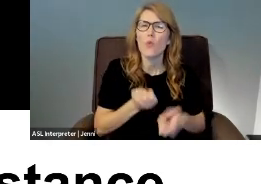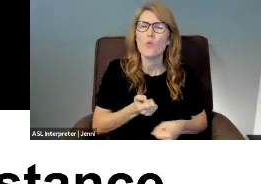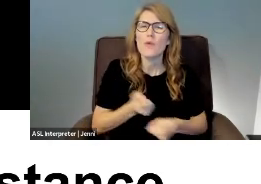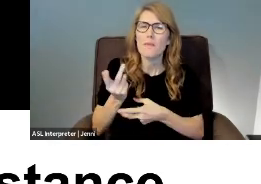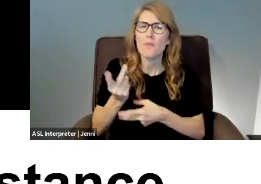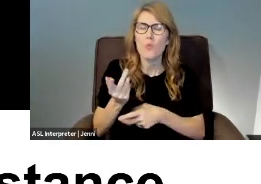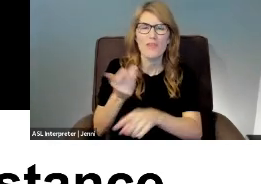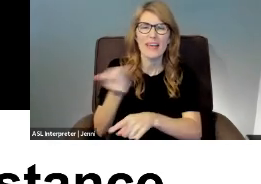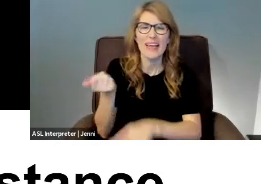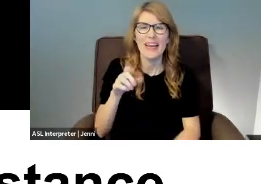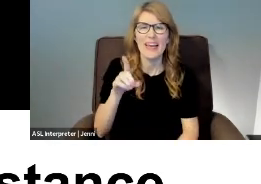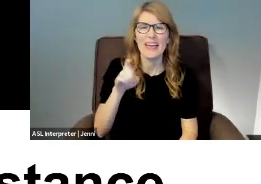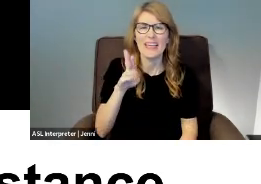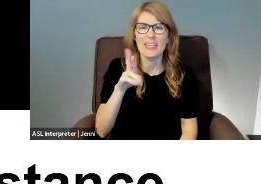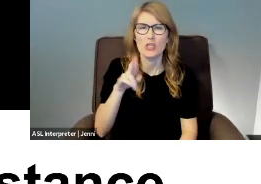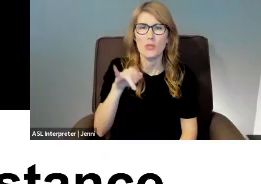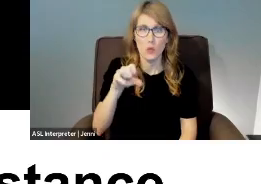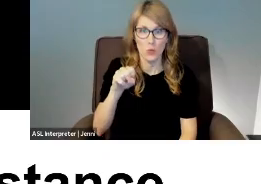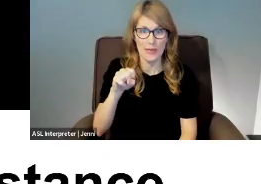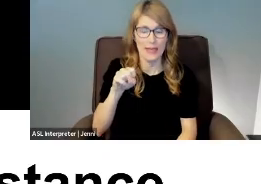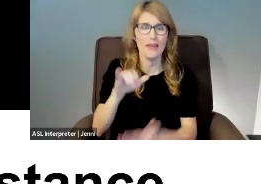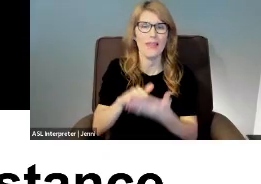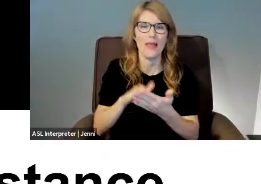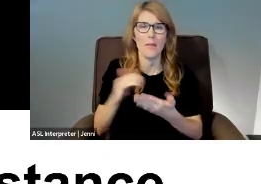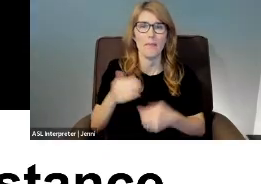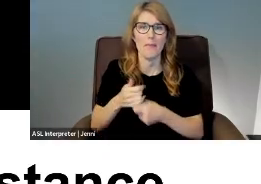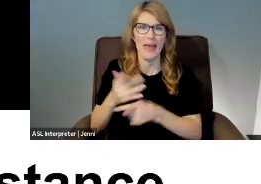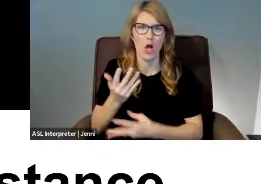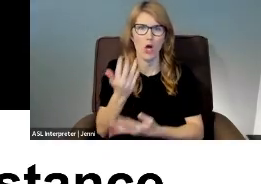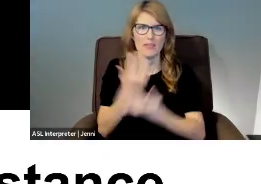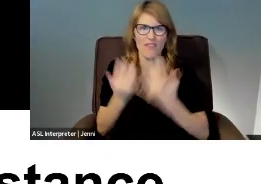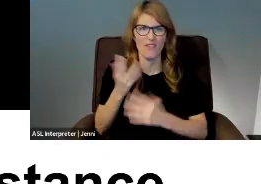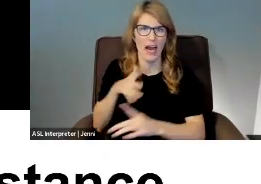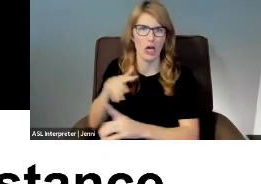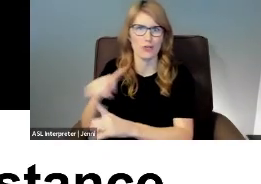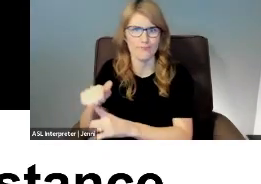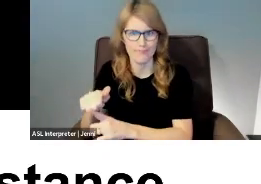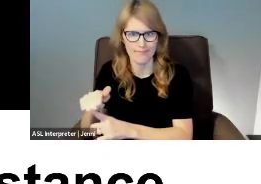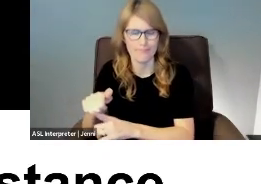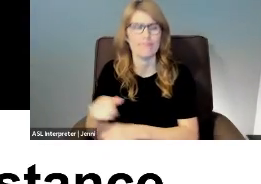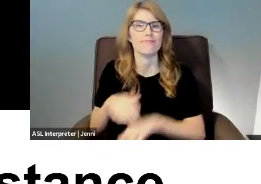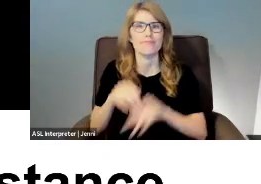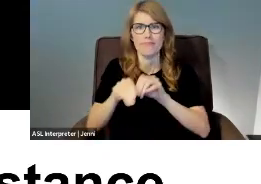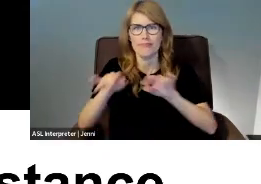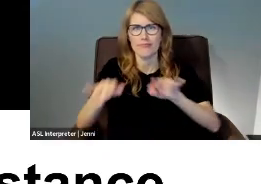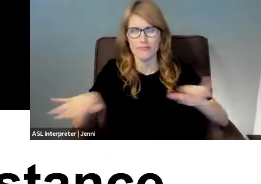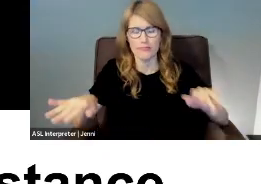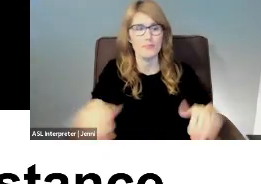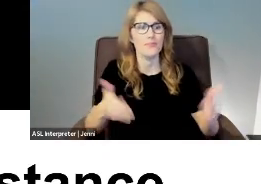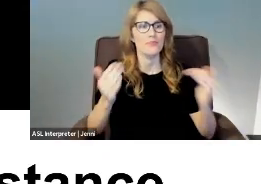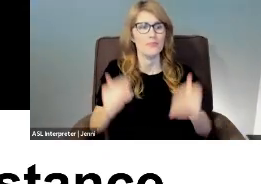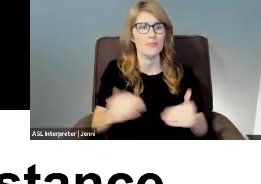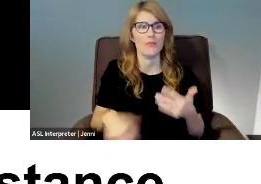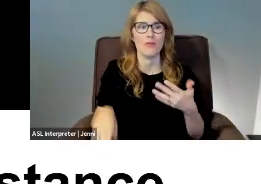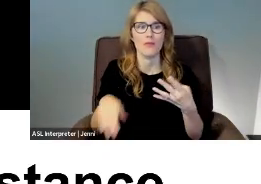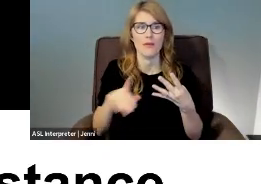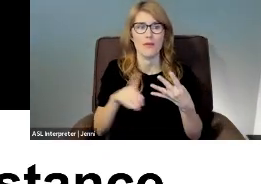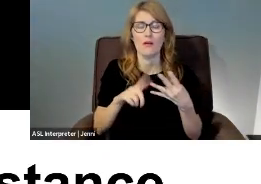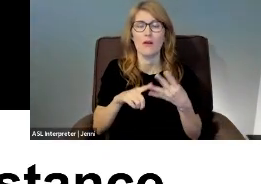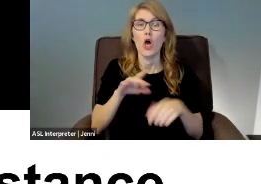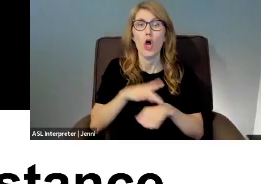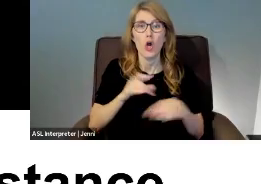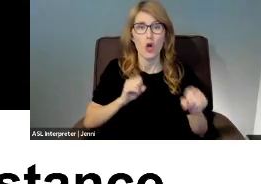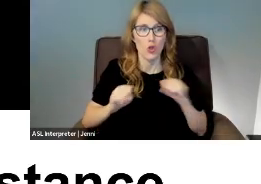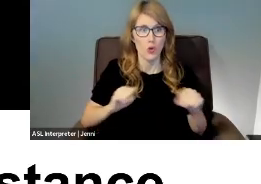by airborne embers. Under earthquake mitigation, that may involve strengthening